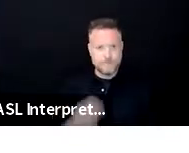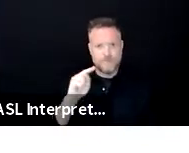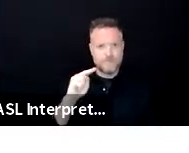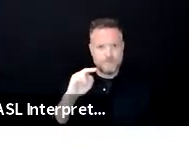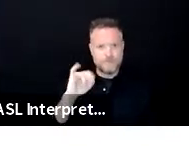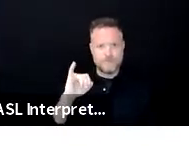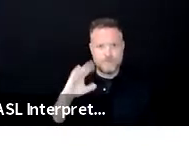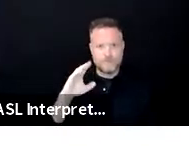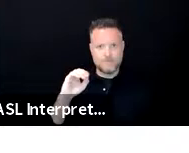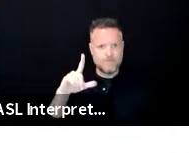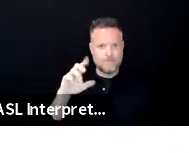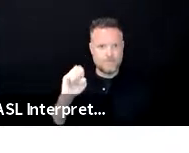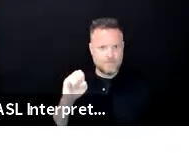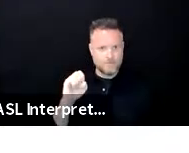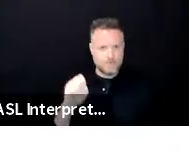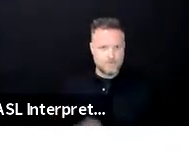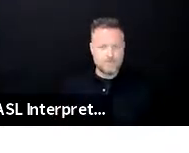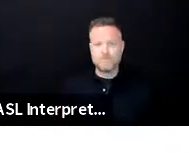Nicole Garner,